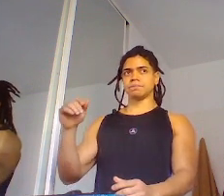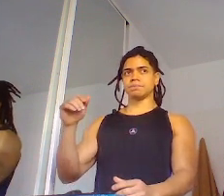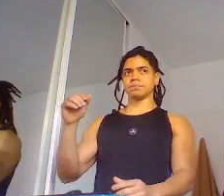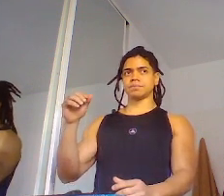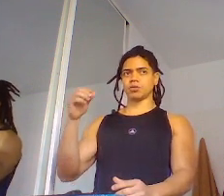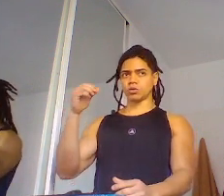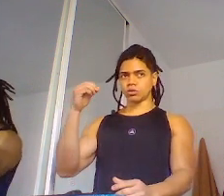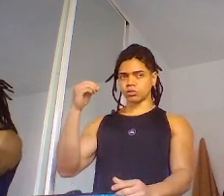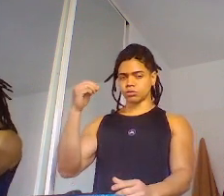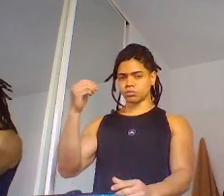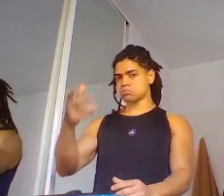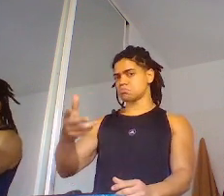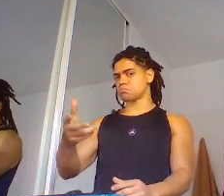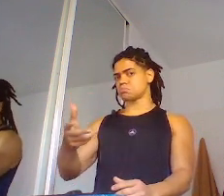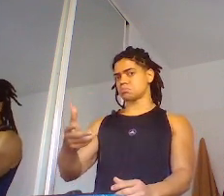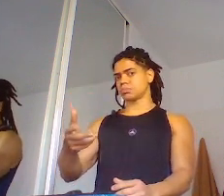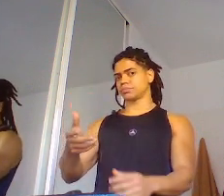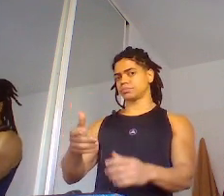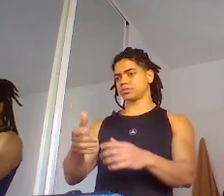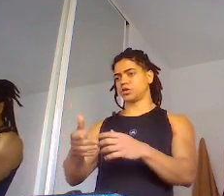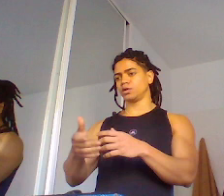a